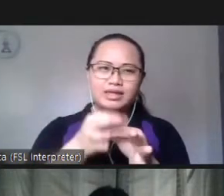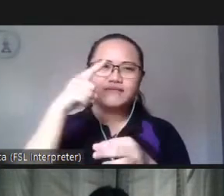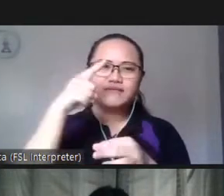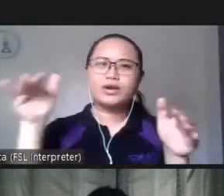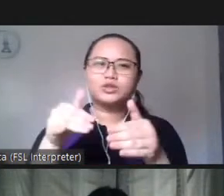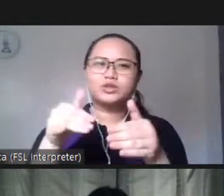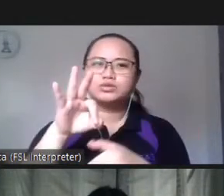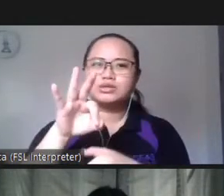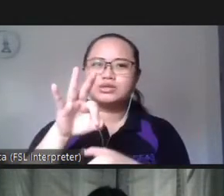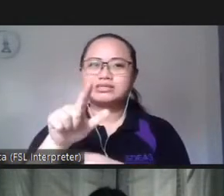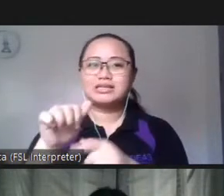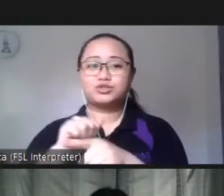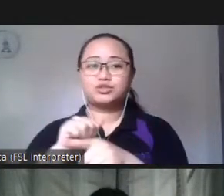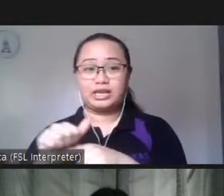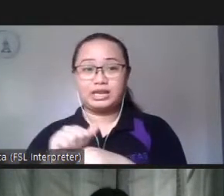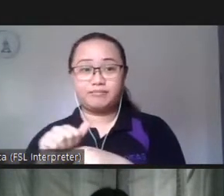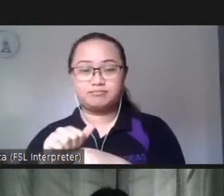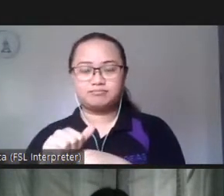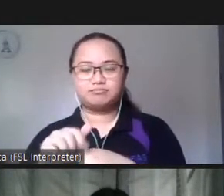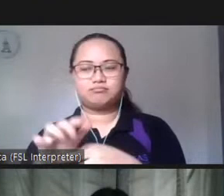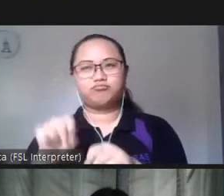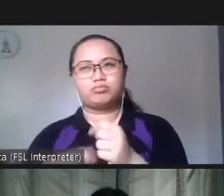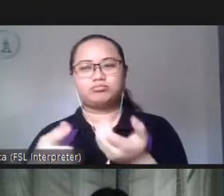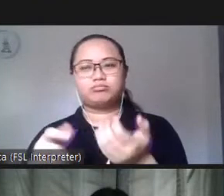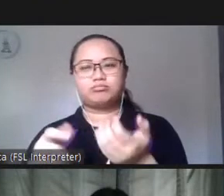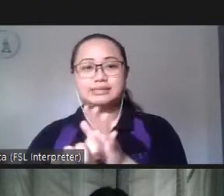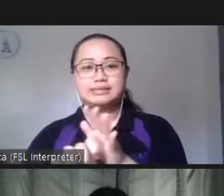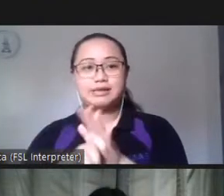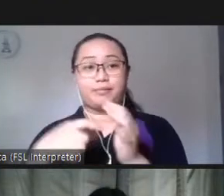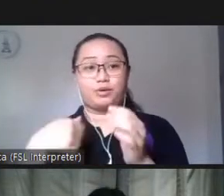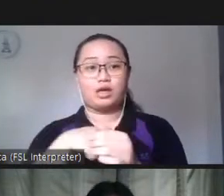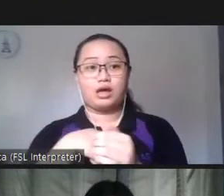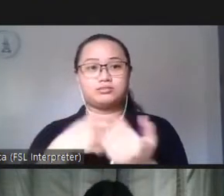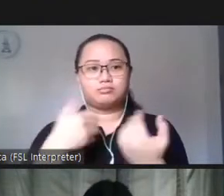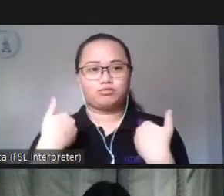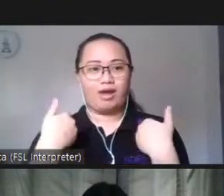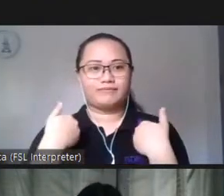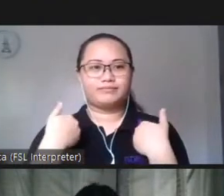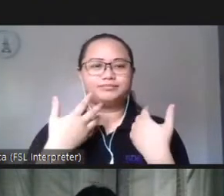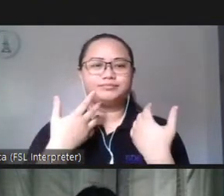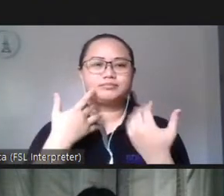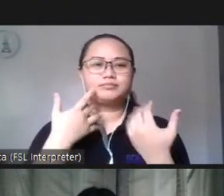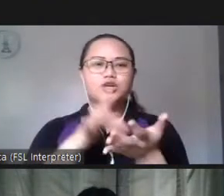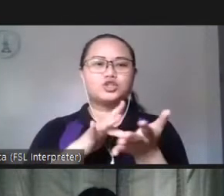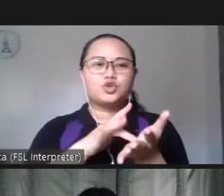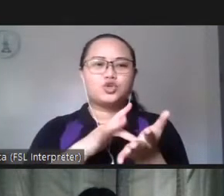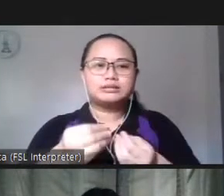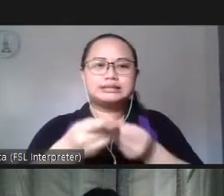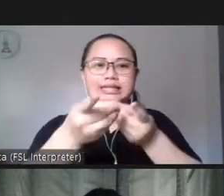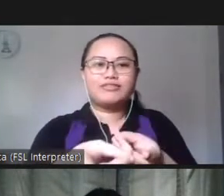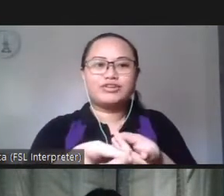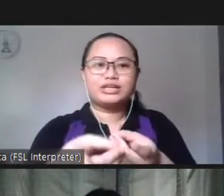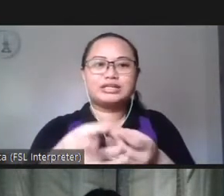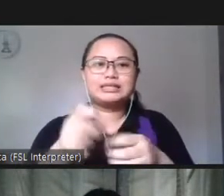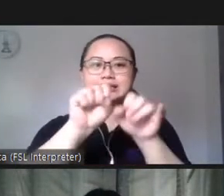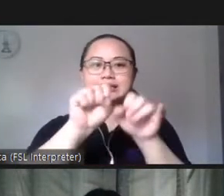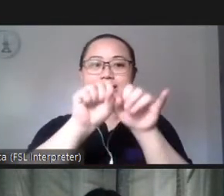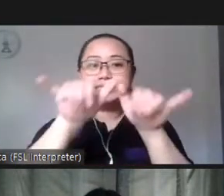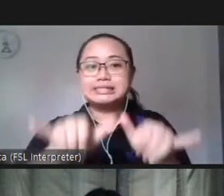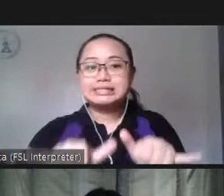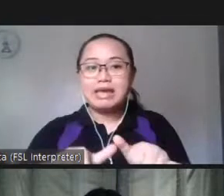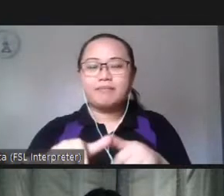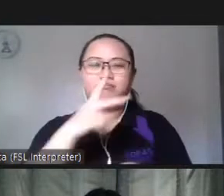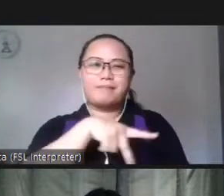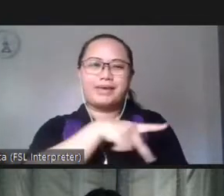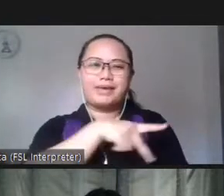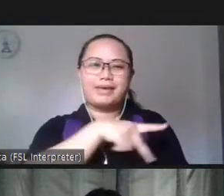So halimbawa sa amin, meron kaming courses na drug delivery system, patient counseling. So doon natin gagawa ng paraan na